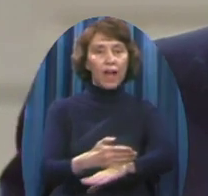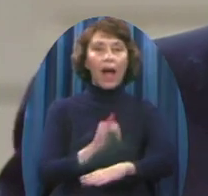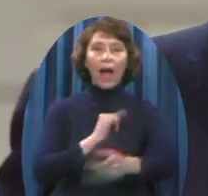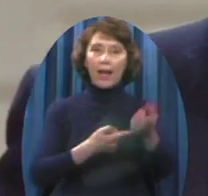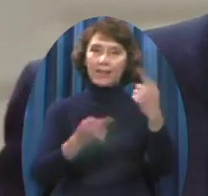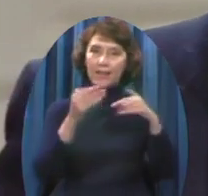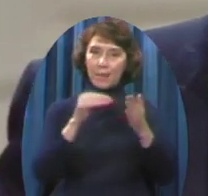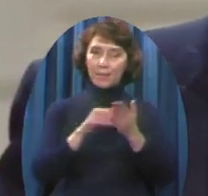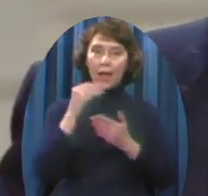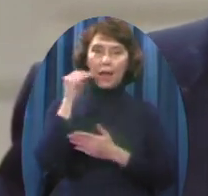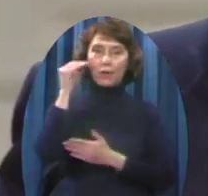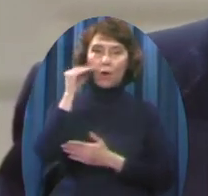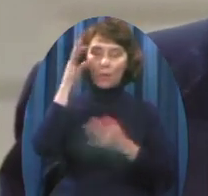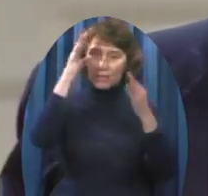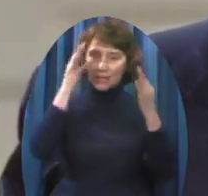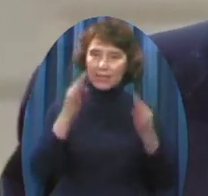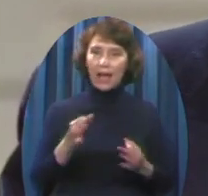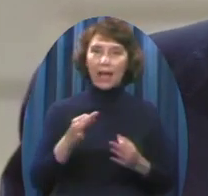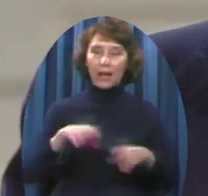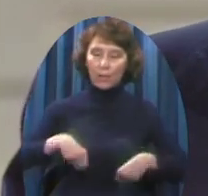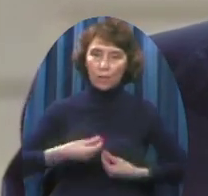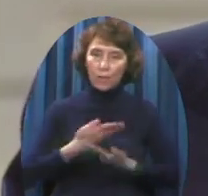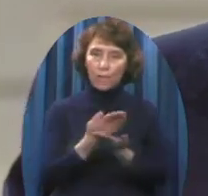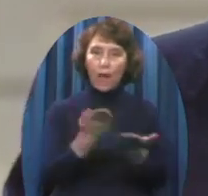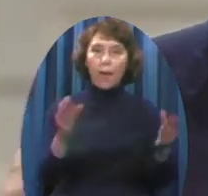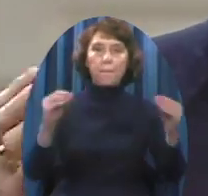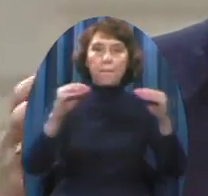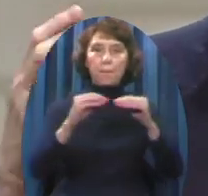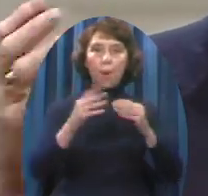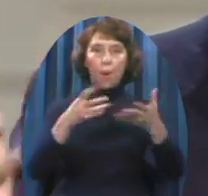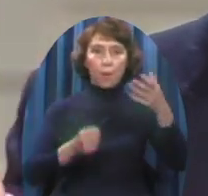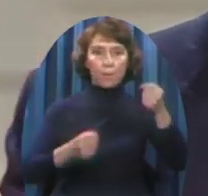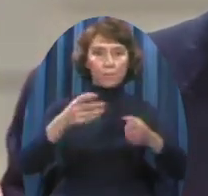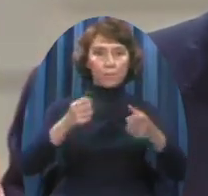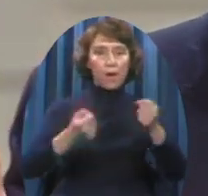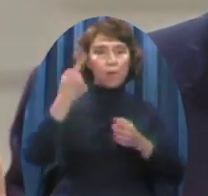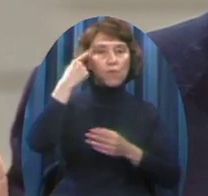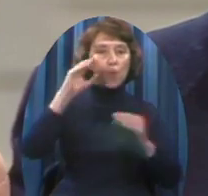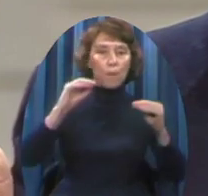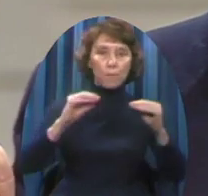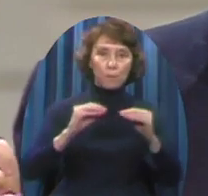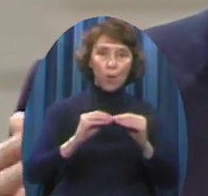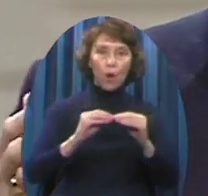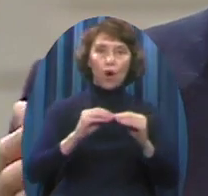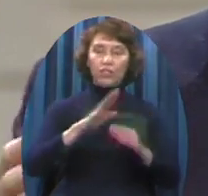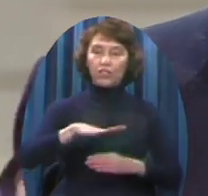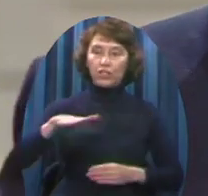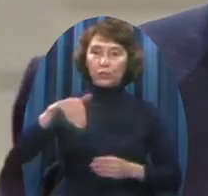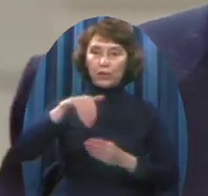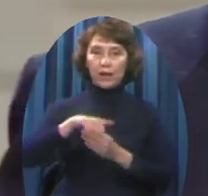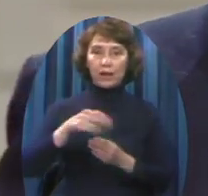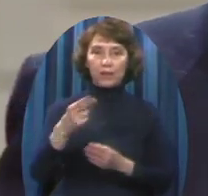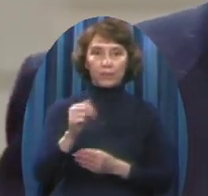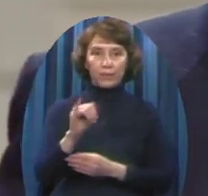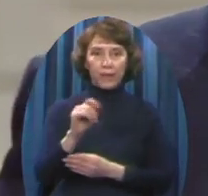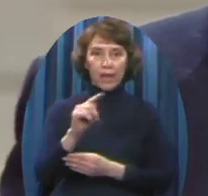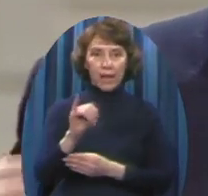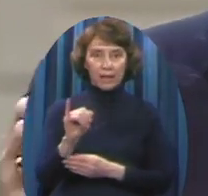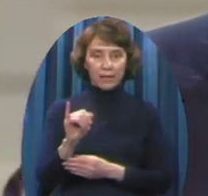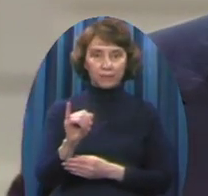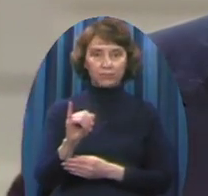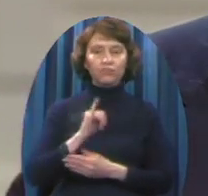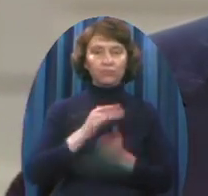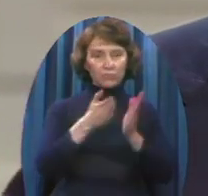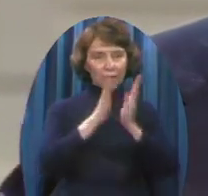milk for more children in Haiti. They don't have it. It's not available to them. I asked our staff here to find out what we could